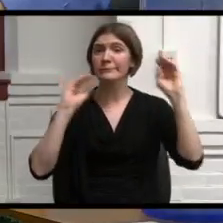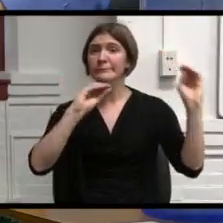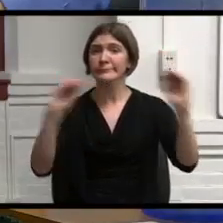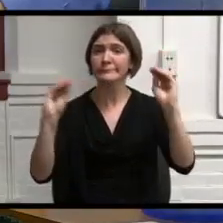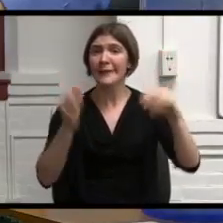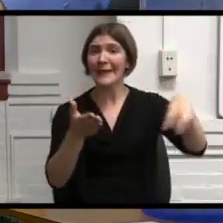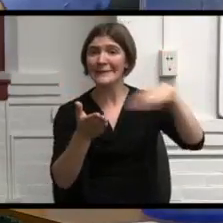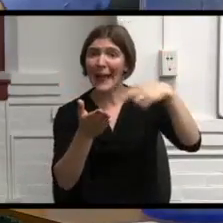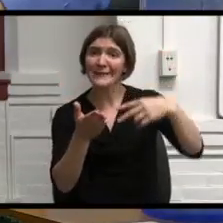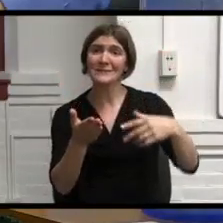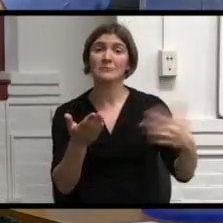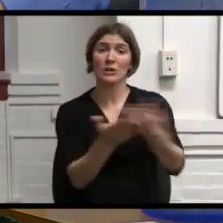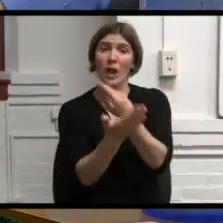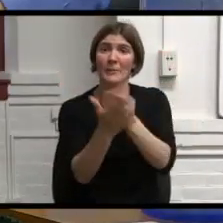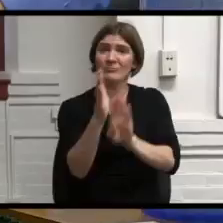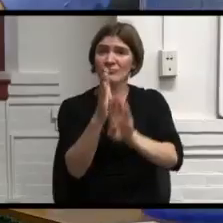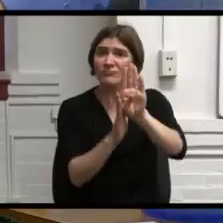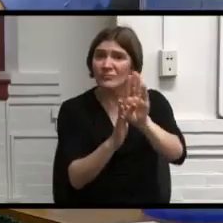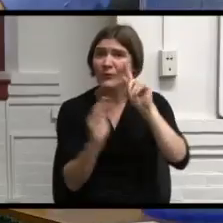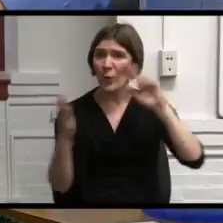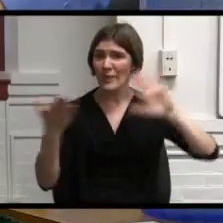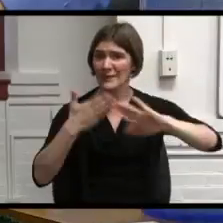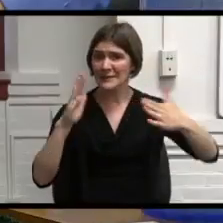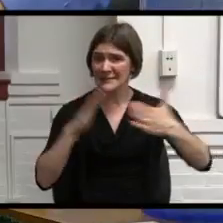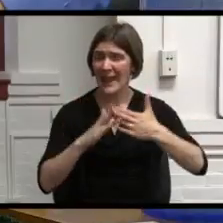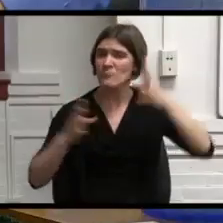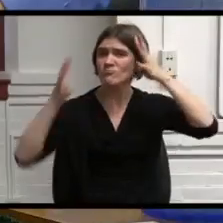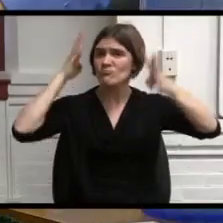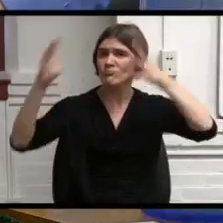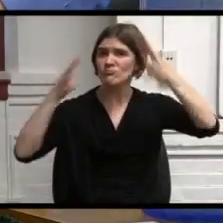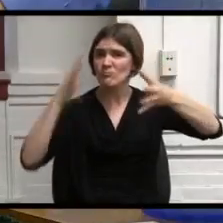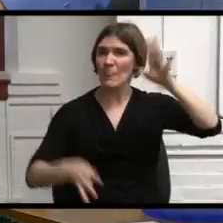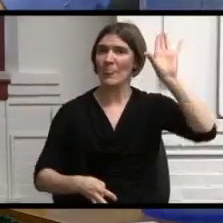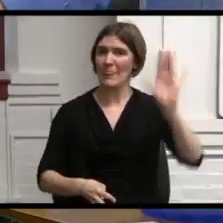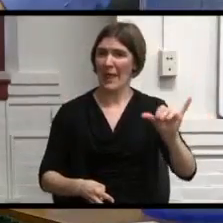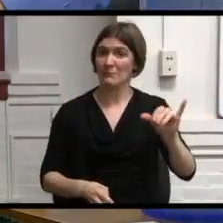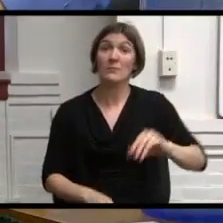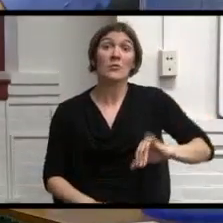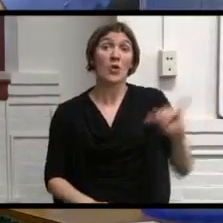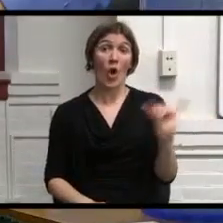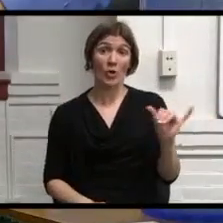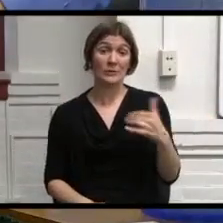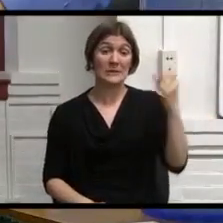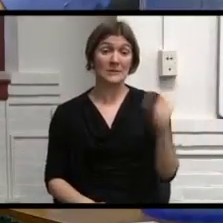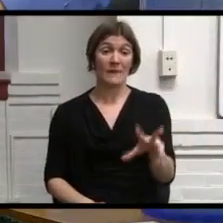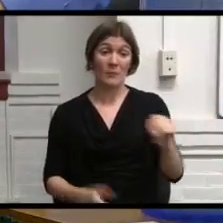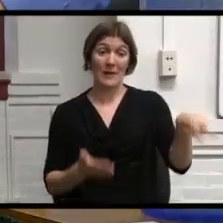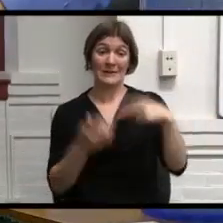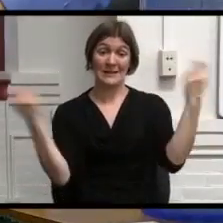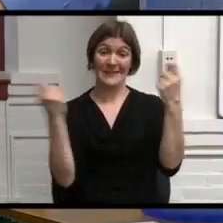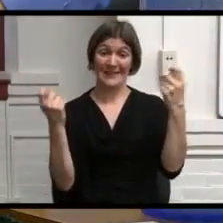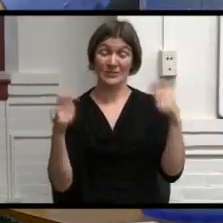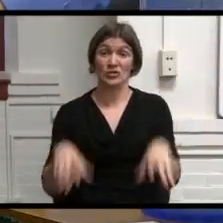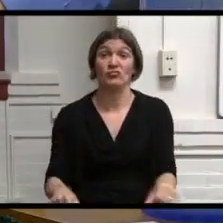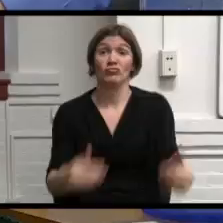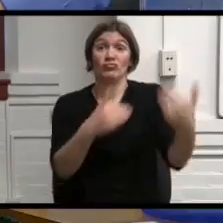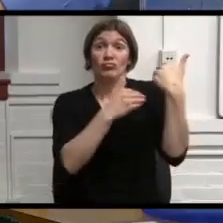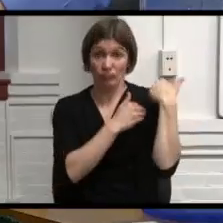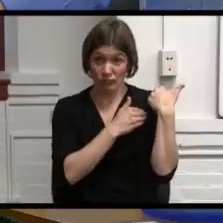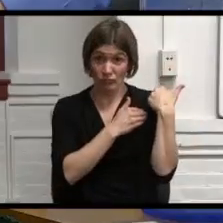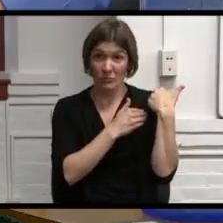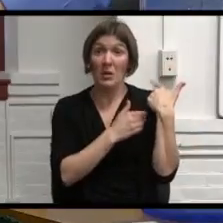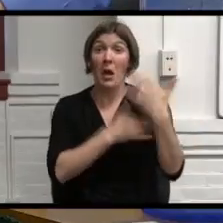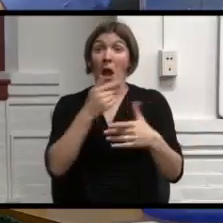arts and grow the economy through principles of creative economy. And whereas the Southern Vermont Dance Festival has